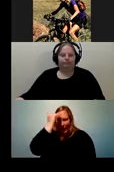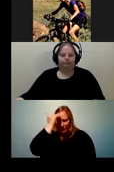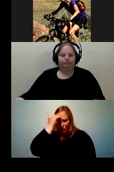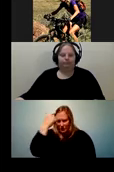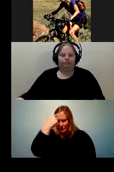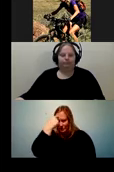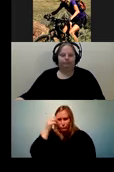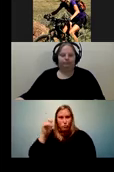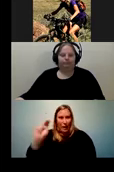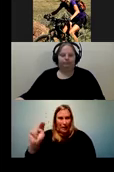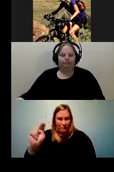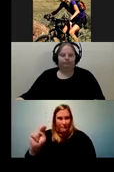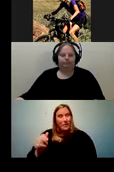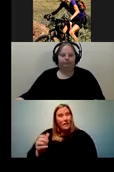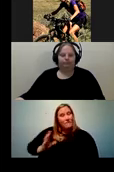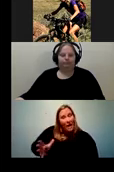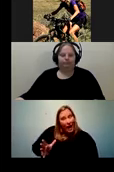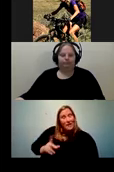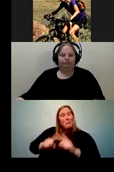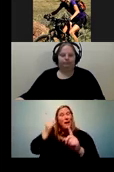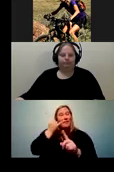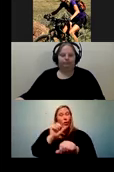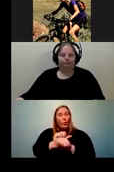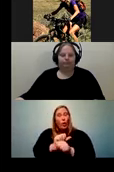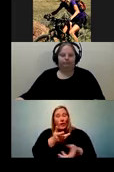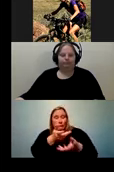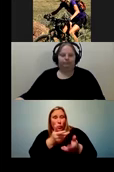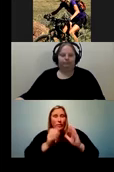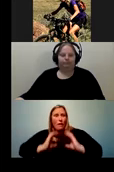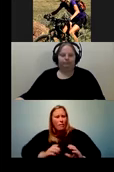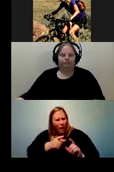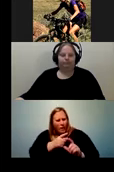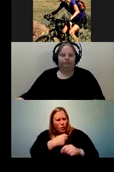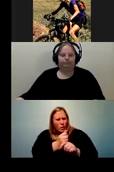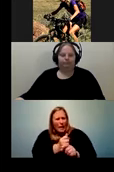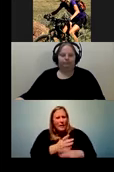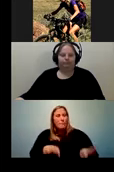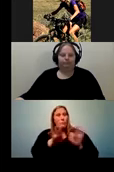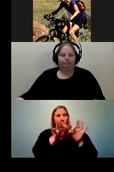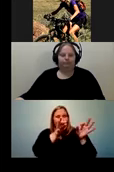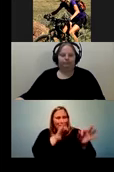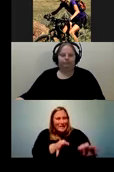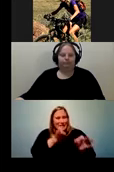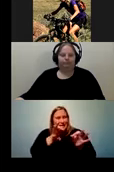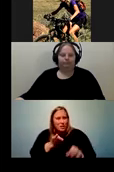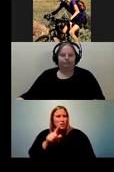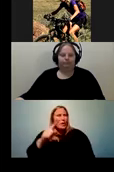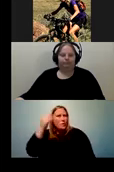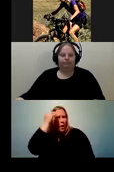unless we're working with a client and we're making important decisions. We need to move that thinking into our